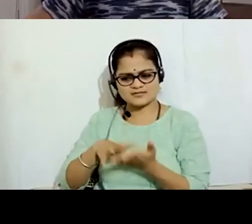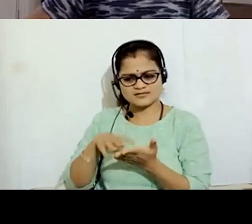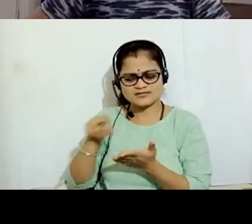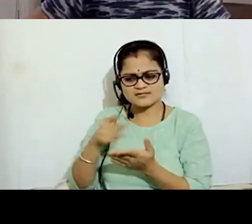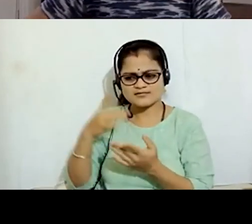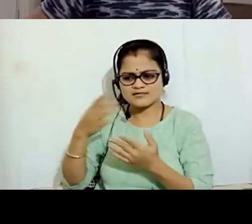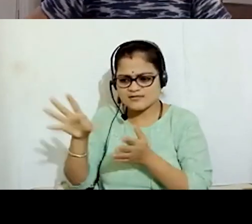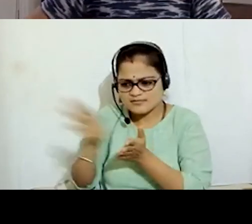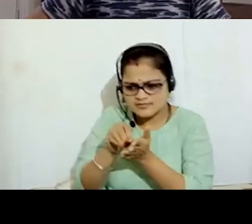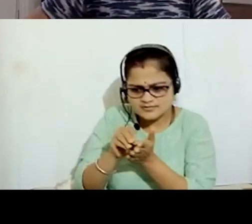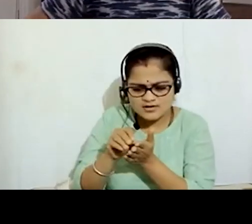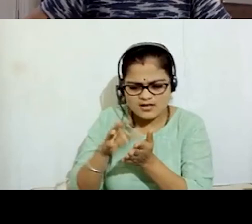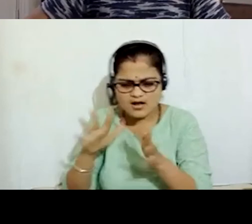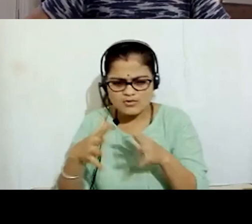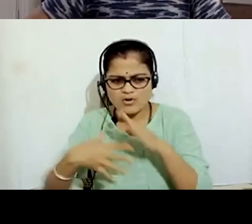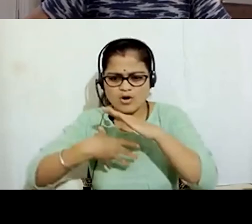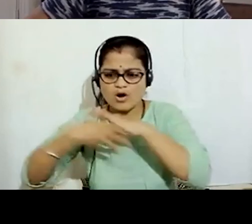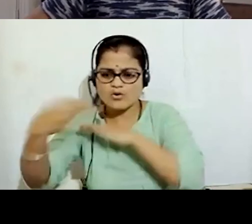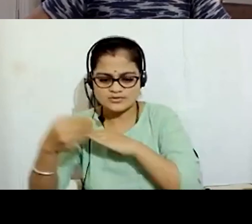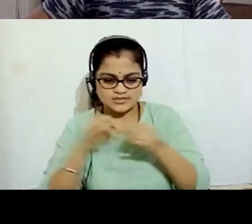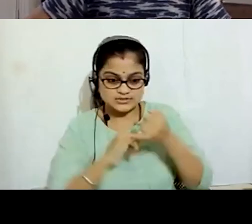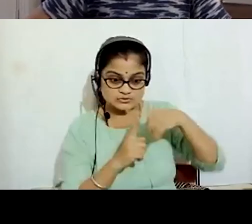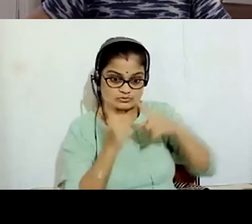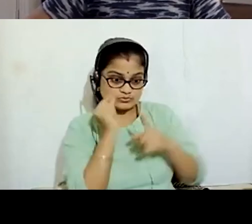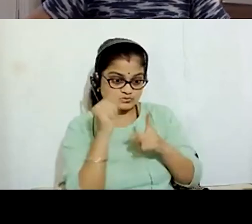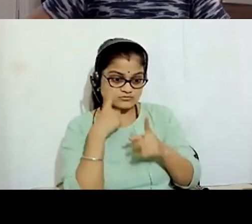how to record sounds outside the studio.